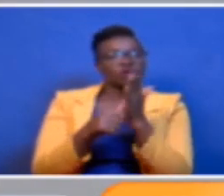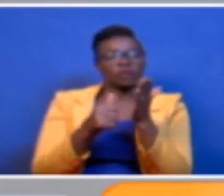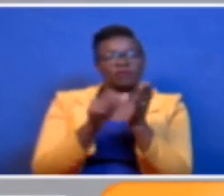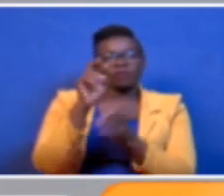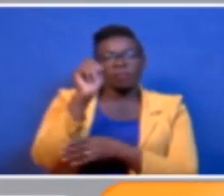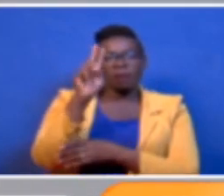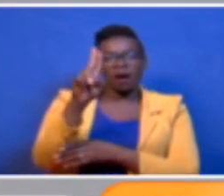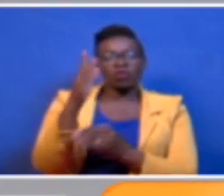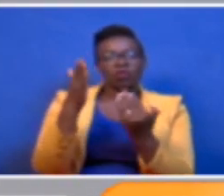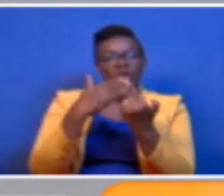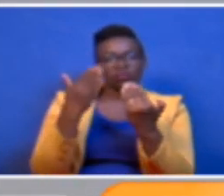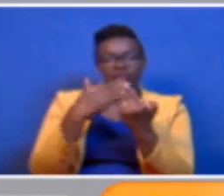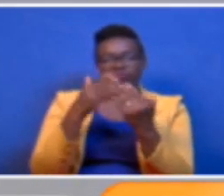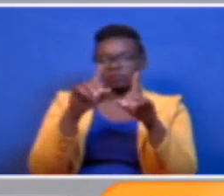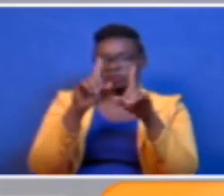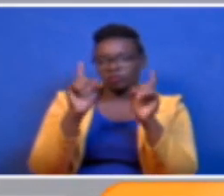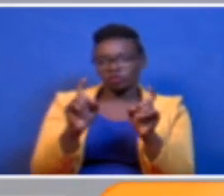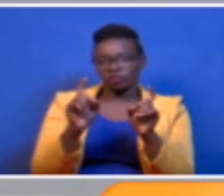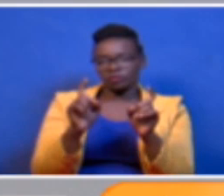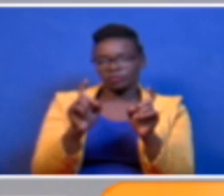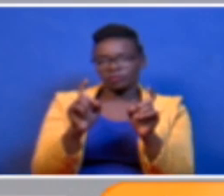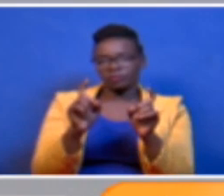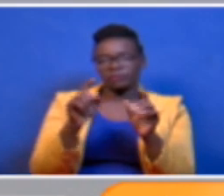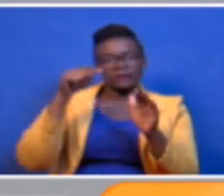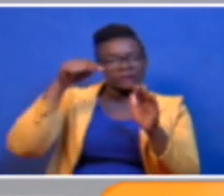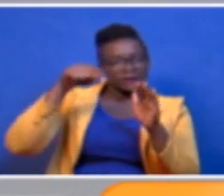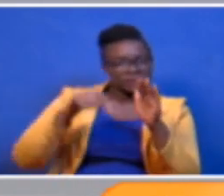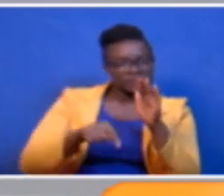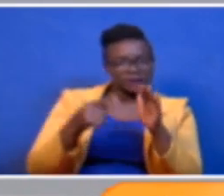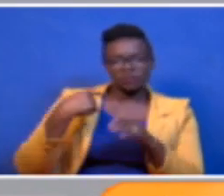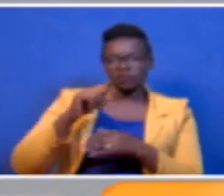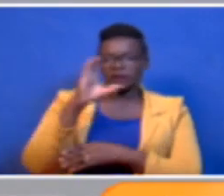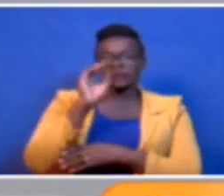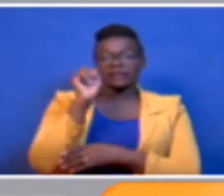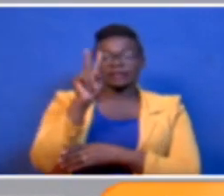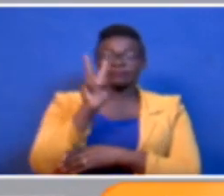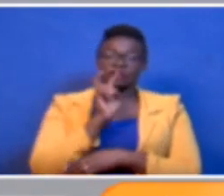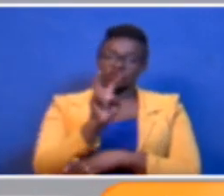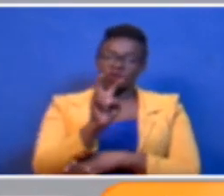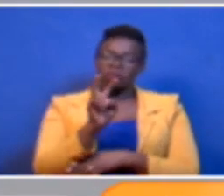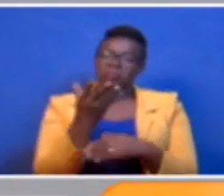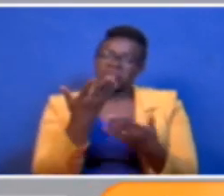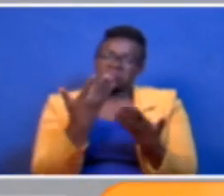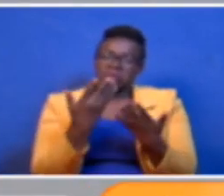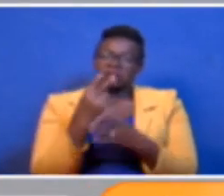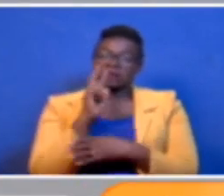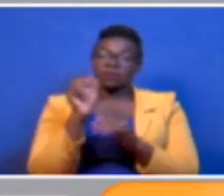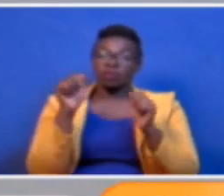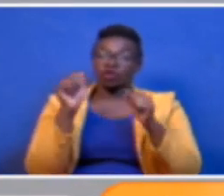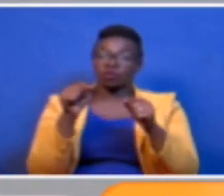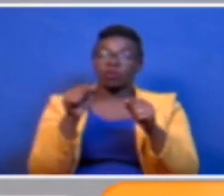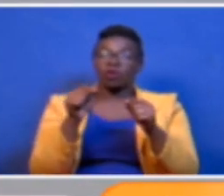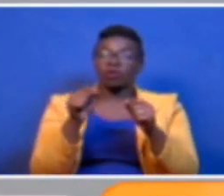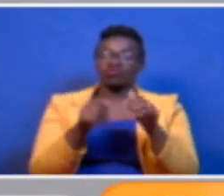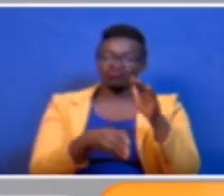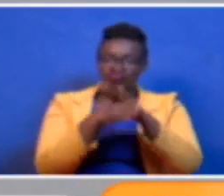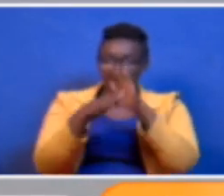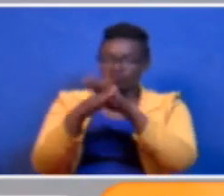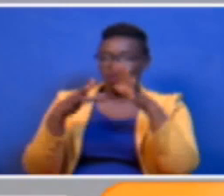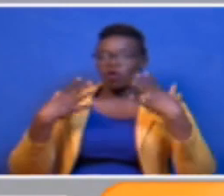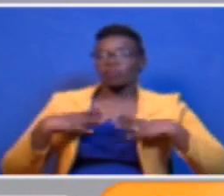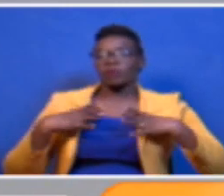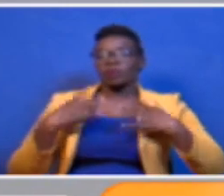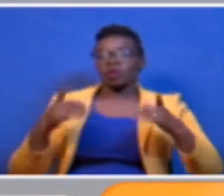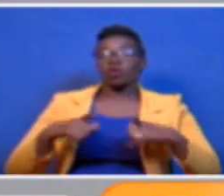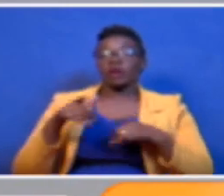forest conservation question. Details seen by Citizen Television show a possibility of the total eviction of forest